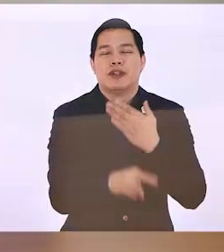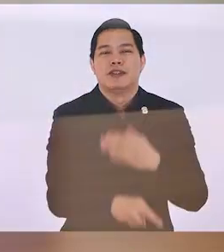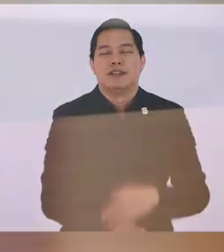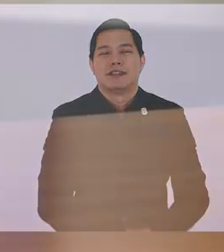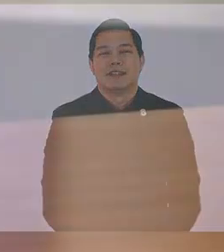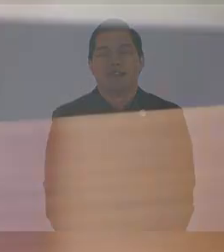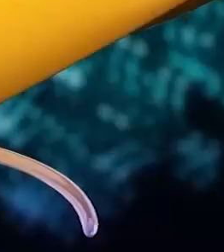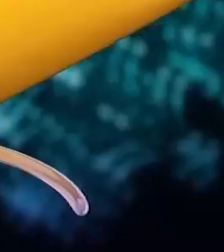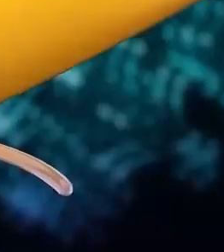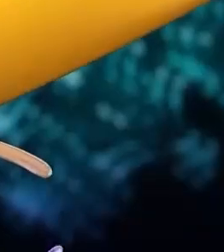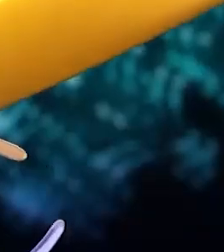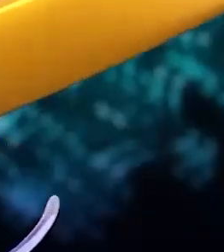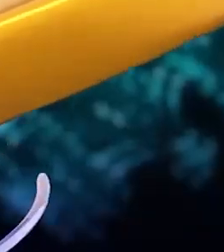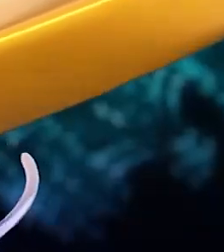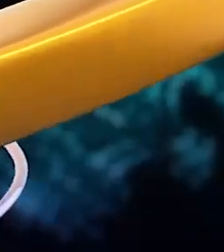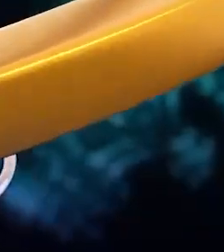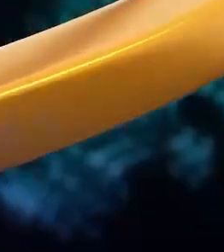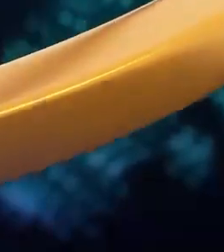returns.